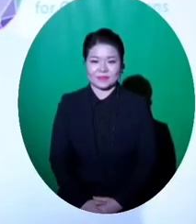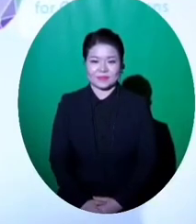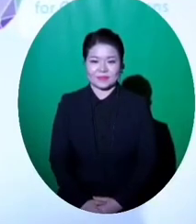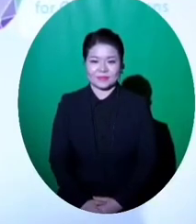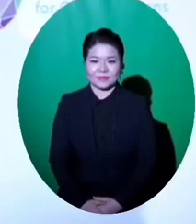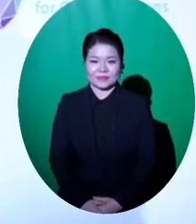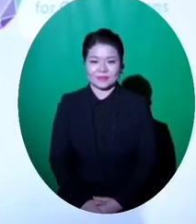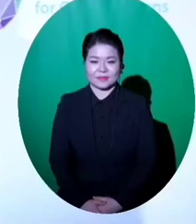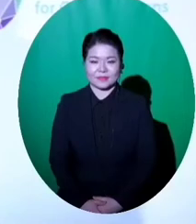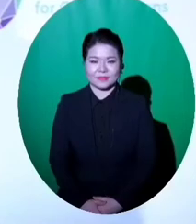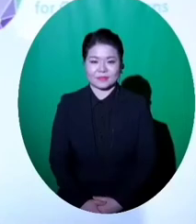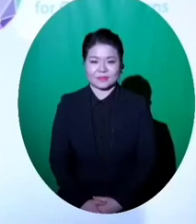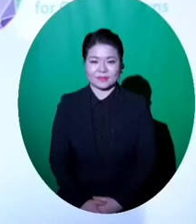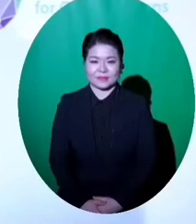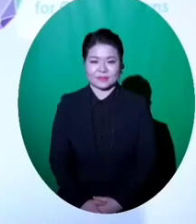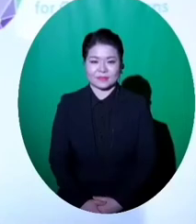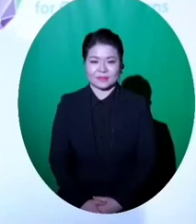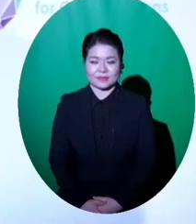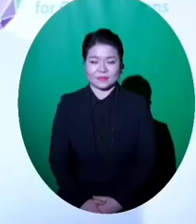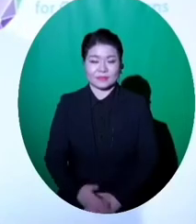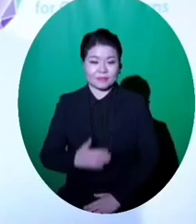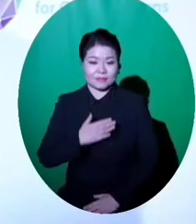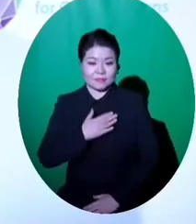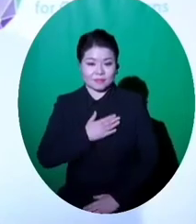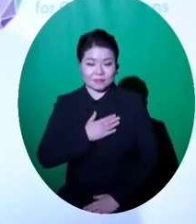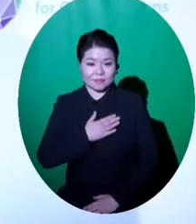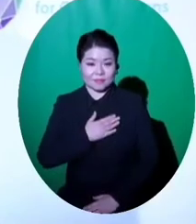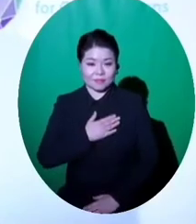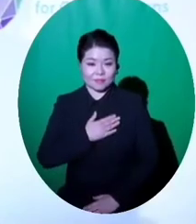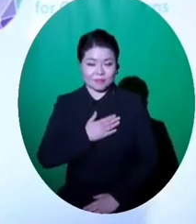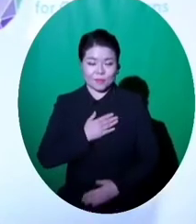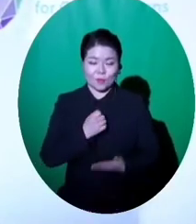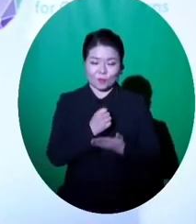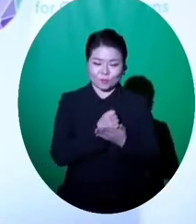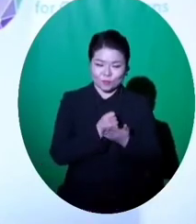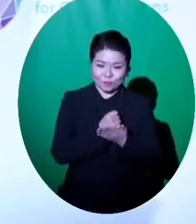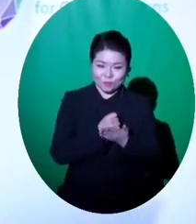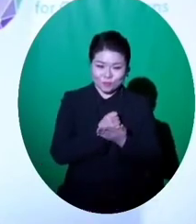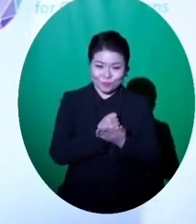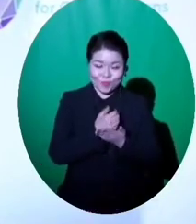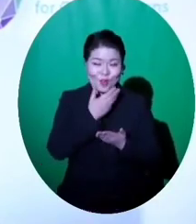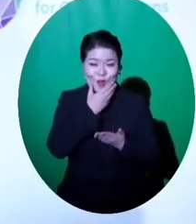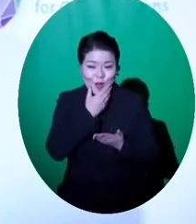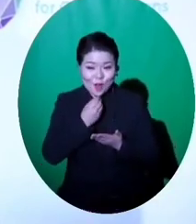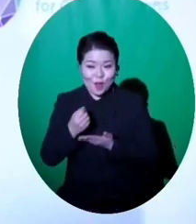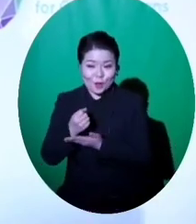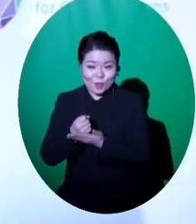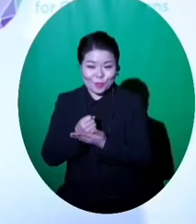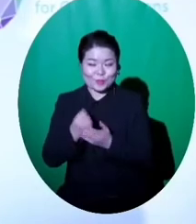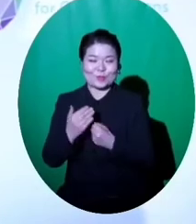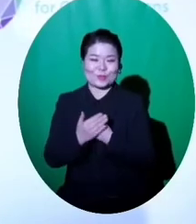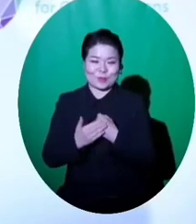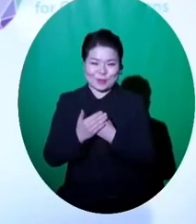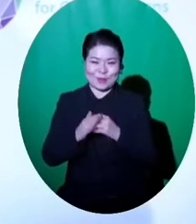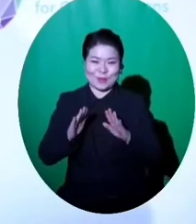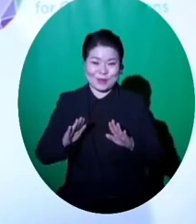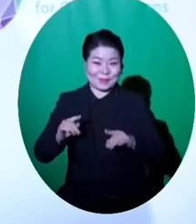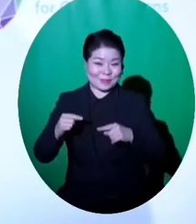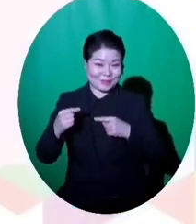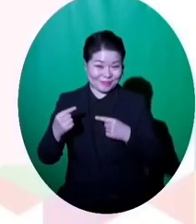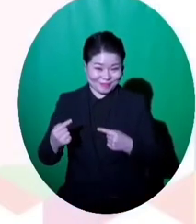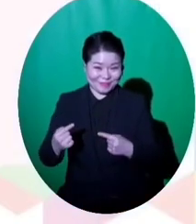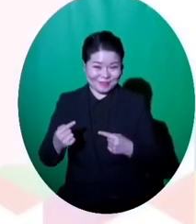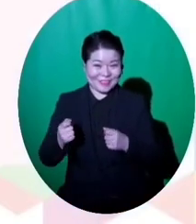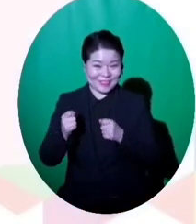artist. I'm very new to this field, and I have to thank Professor Kim Young-mi, who invited me, and also Hee-Kang